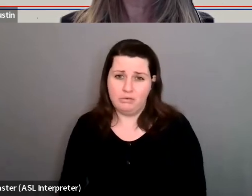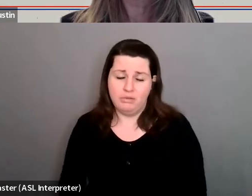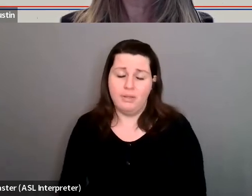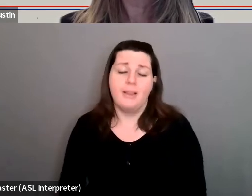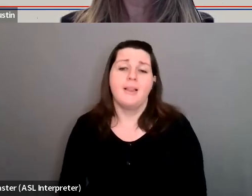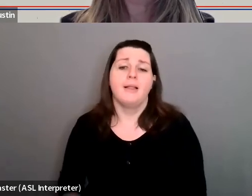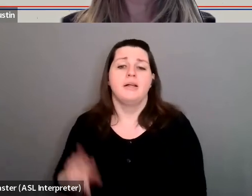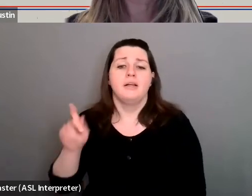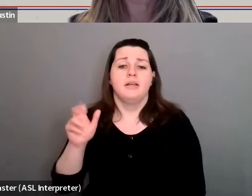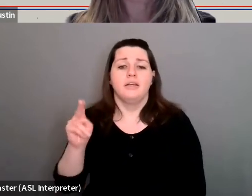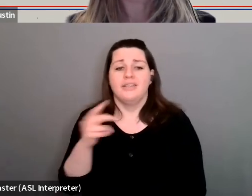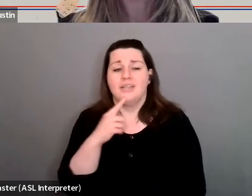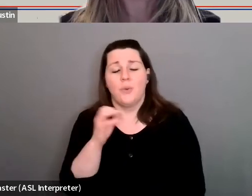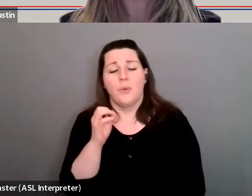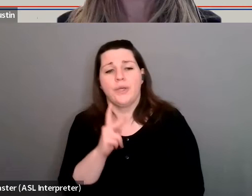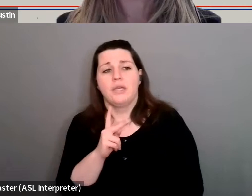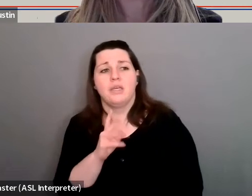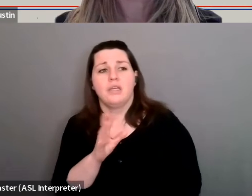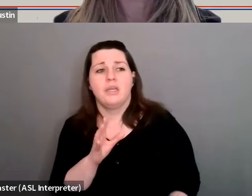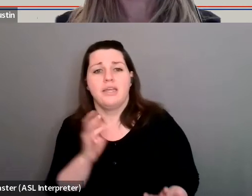So if